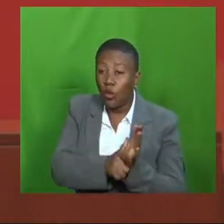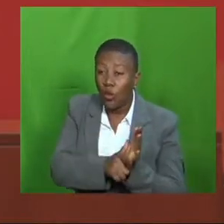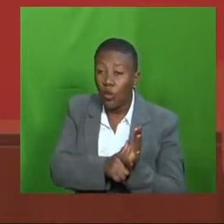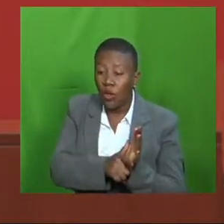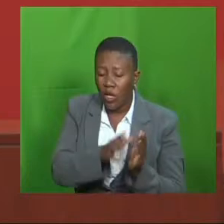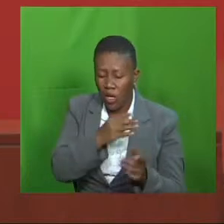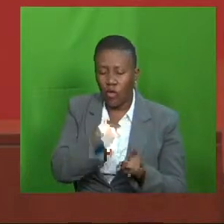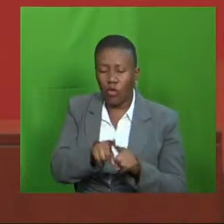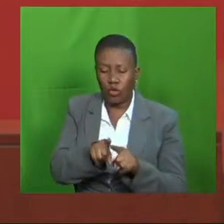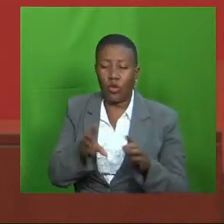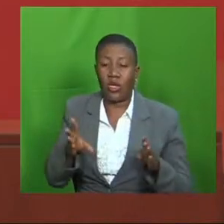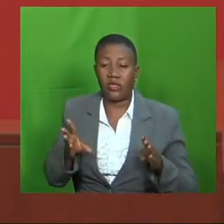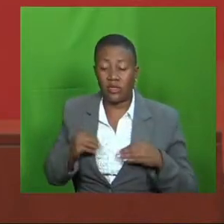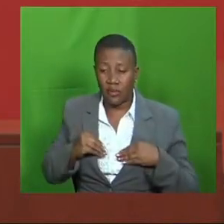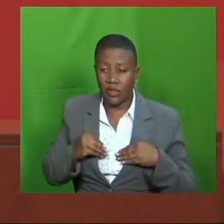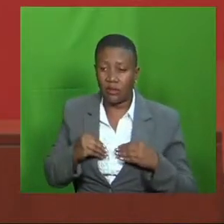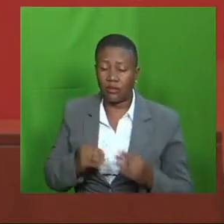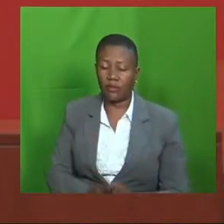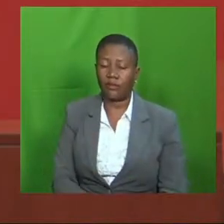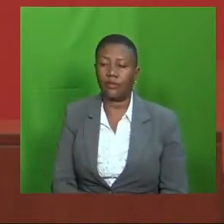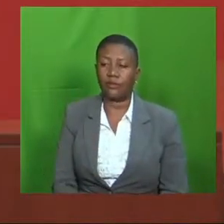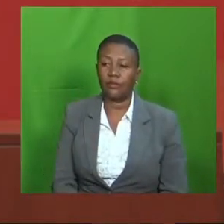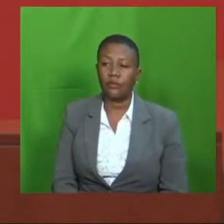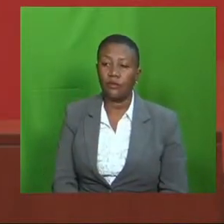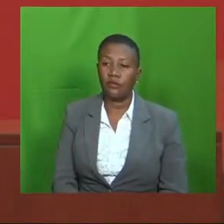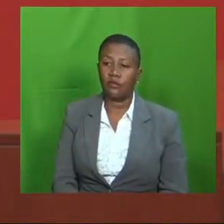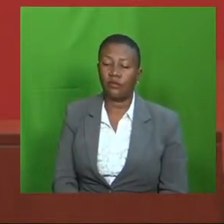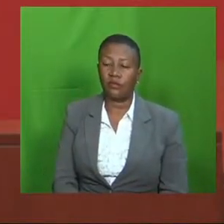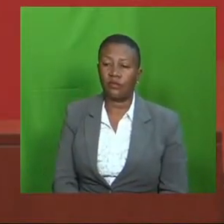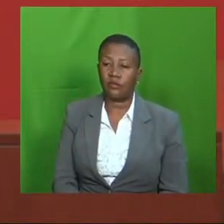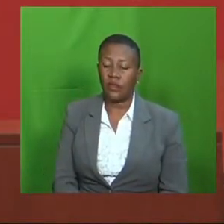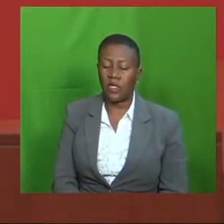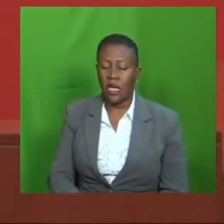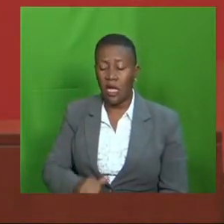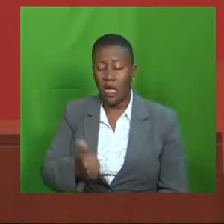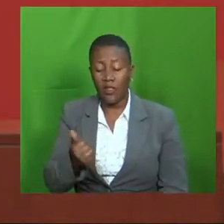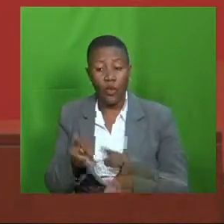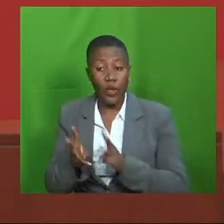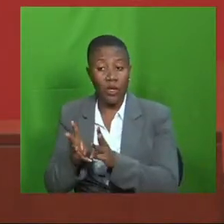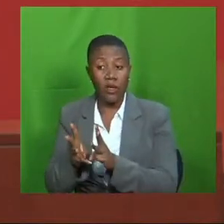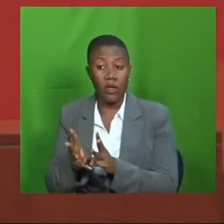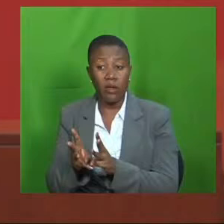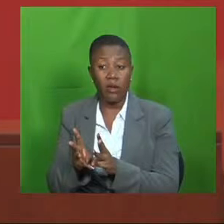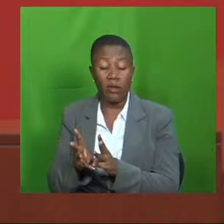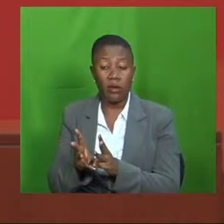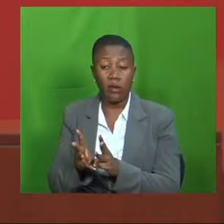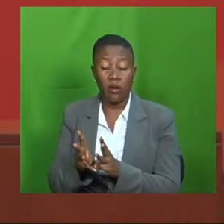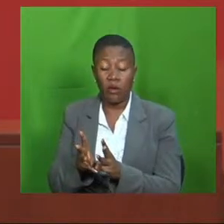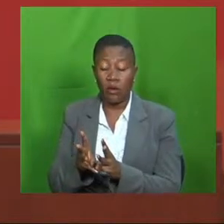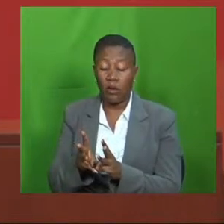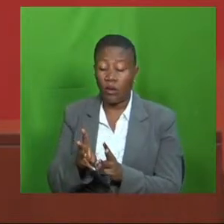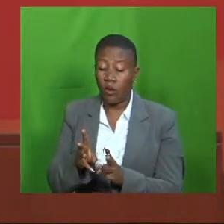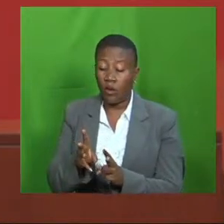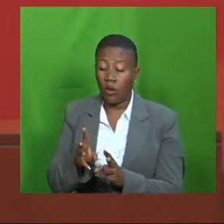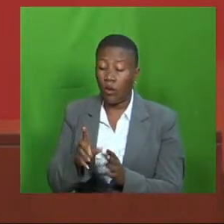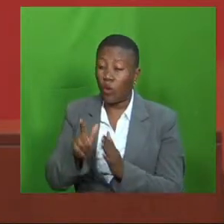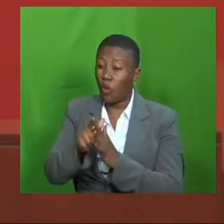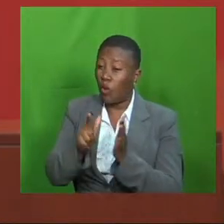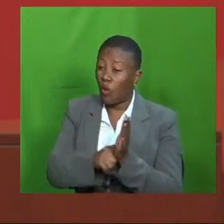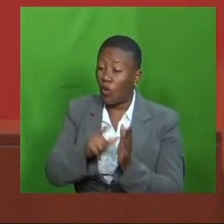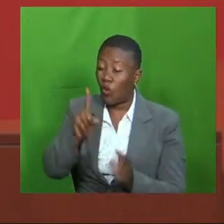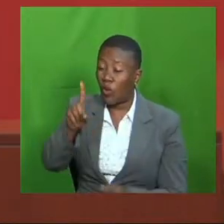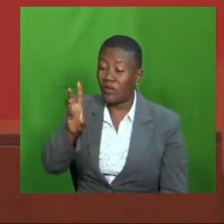accepted, unquote. On the other hand, Order 161 of the Standing Orders